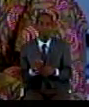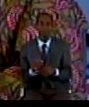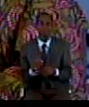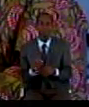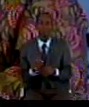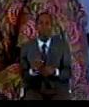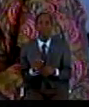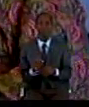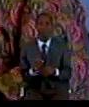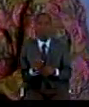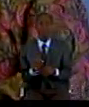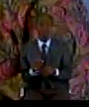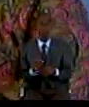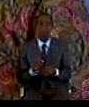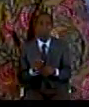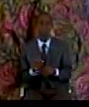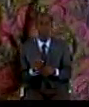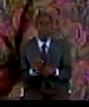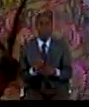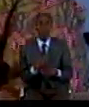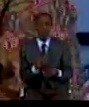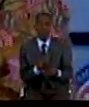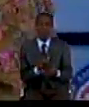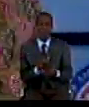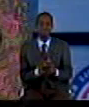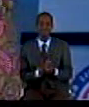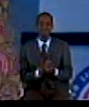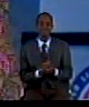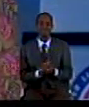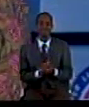if she's the smallest, even though she's the oldest amongst them.